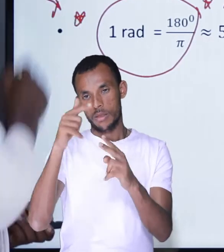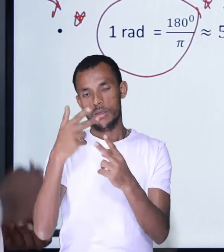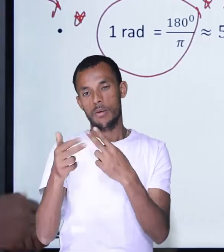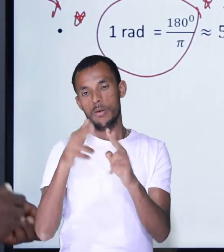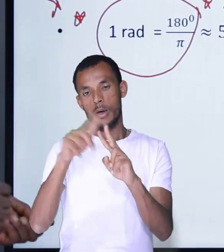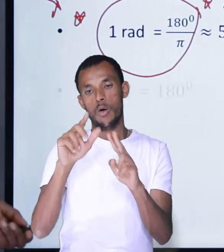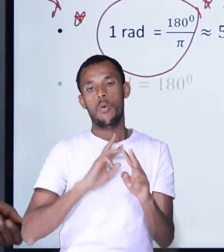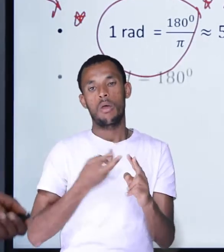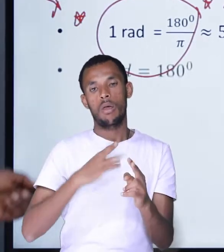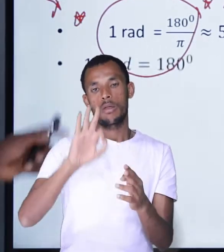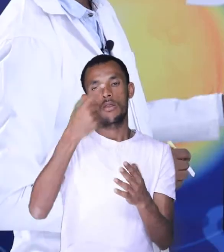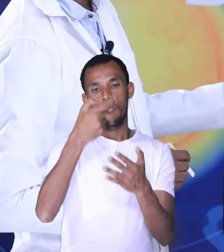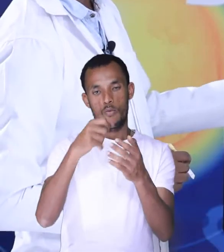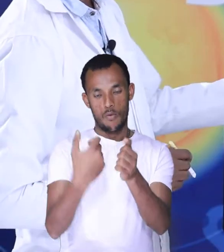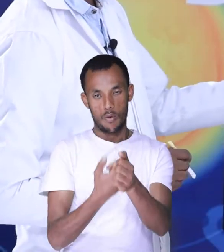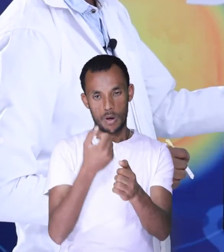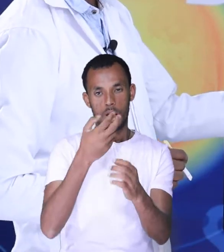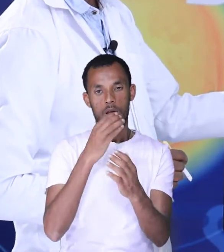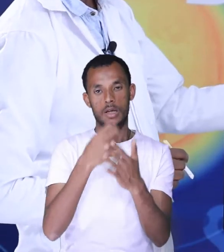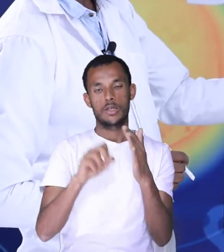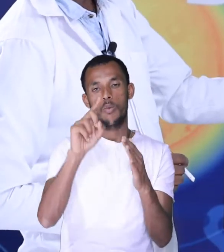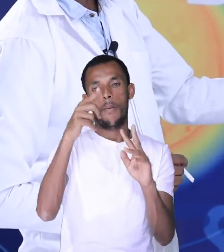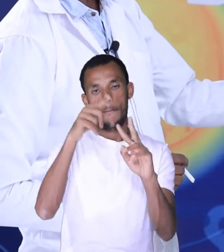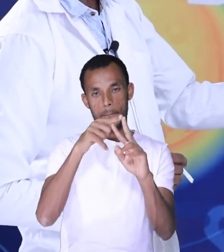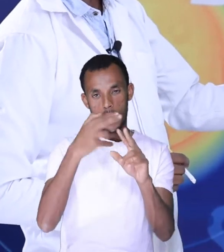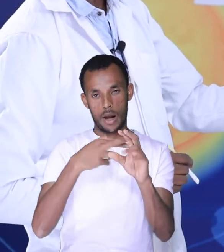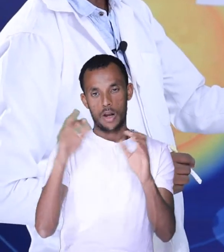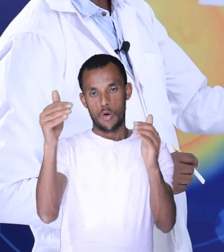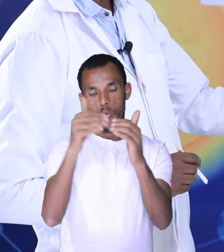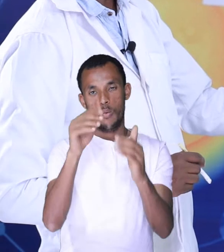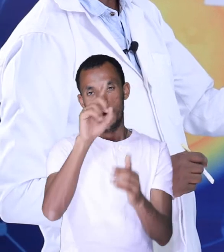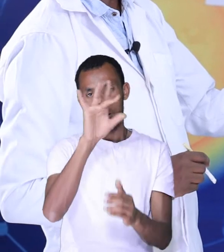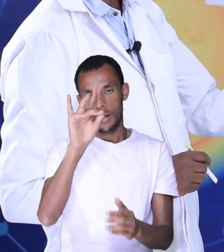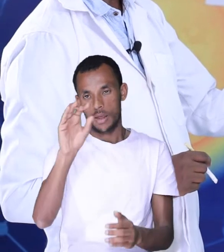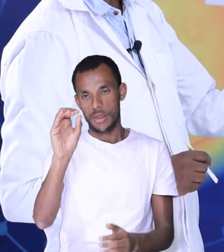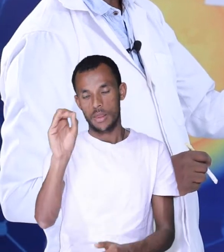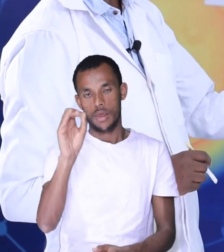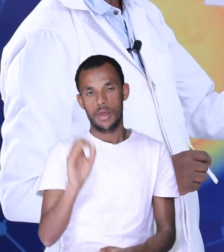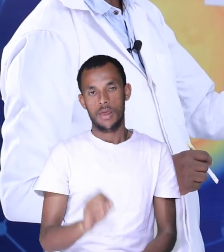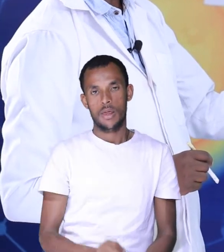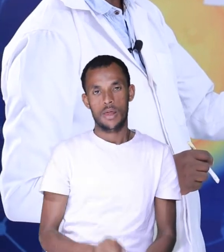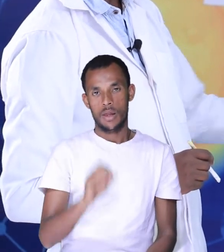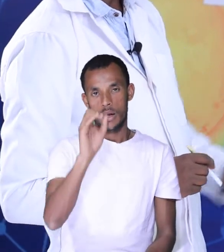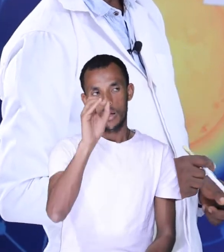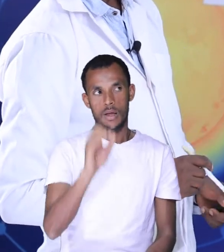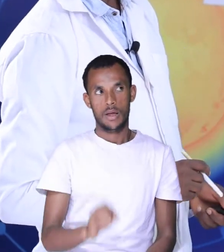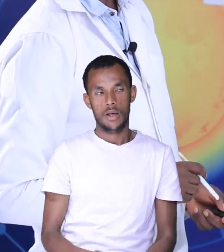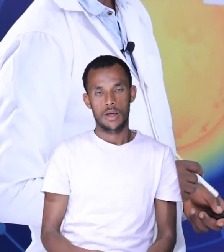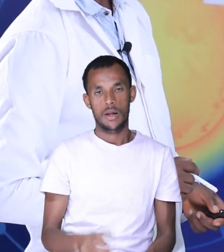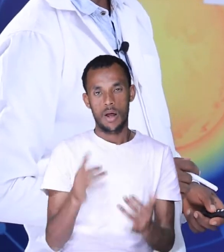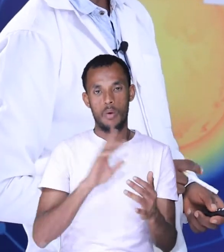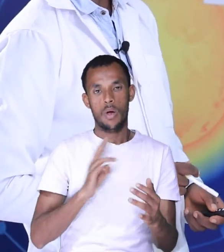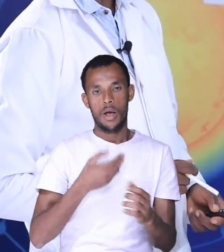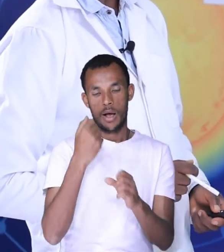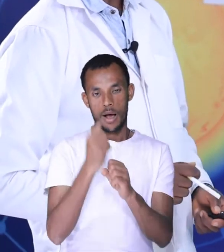we'll get the following result. That is 1 pi rad equals to 180 degree. Now we